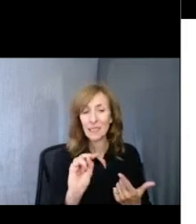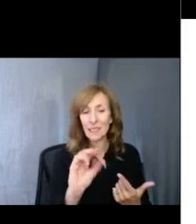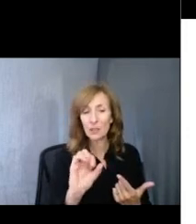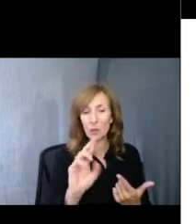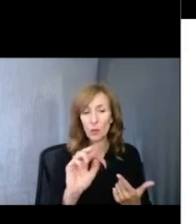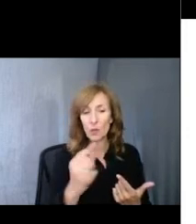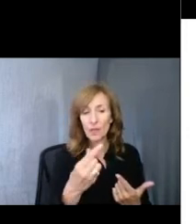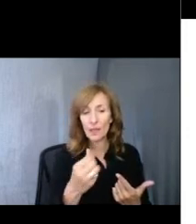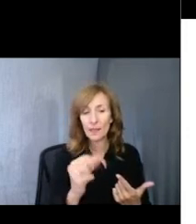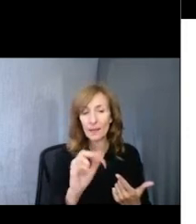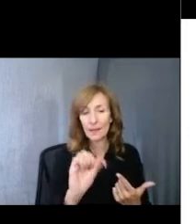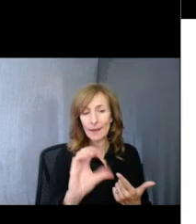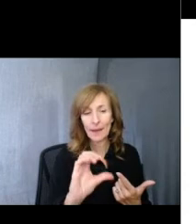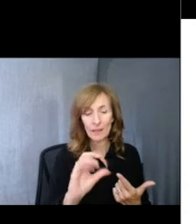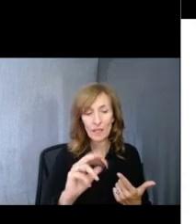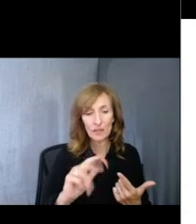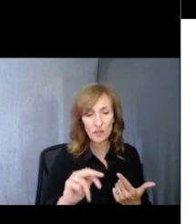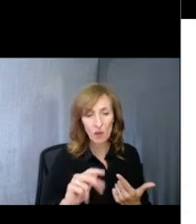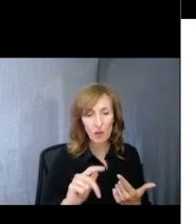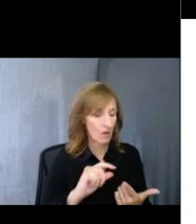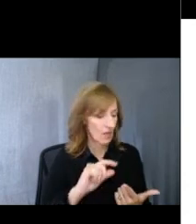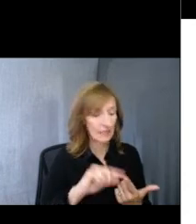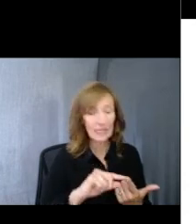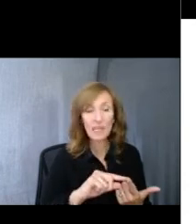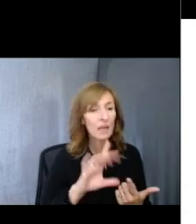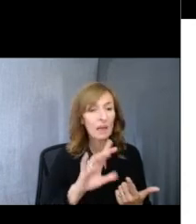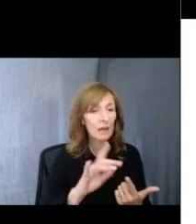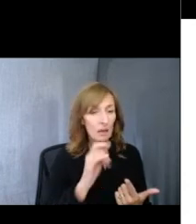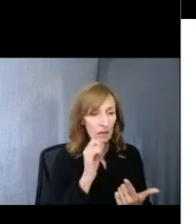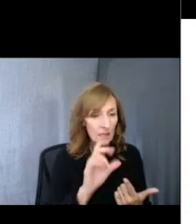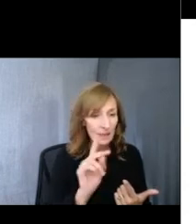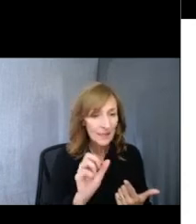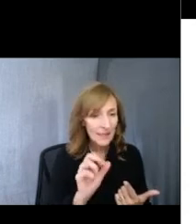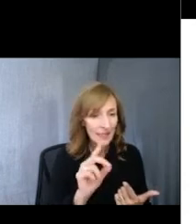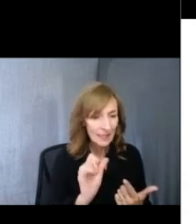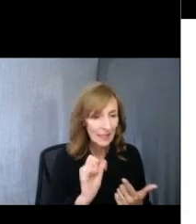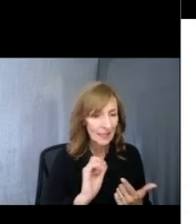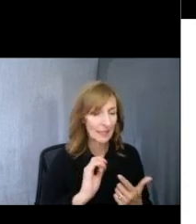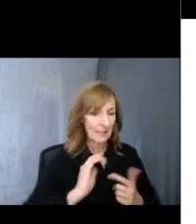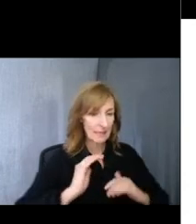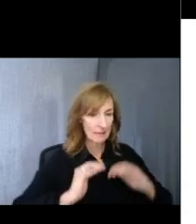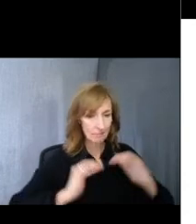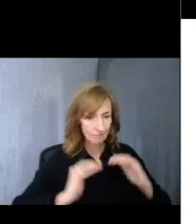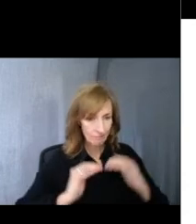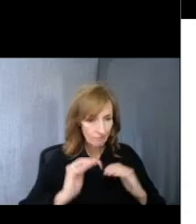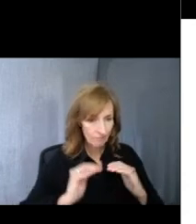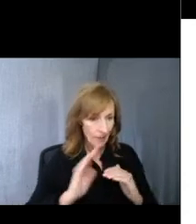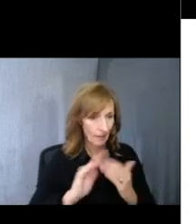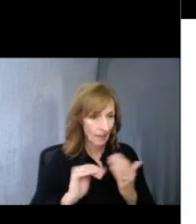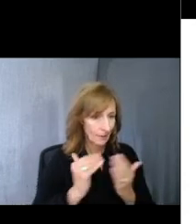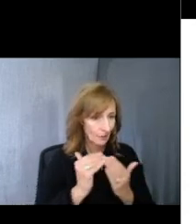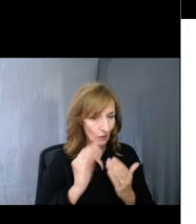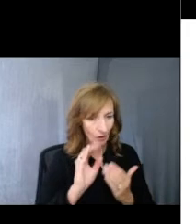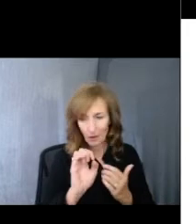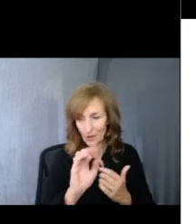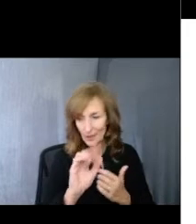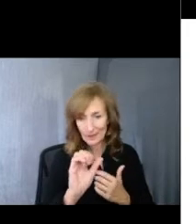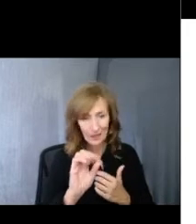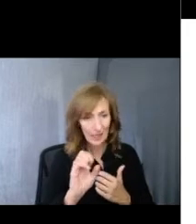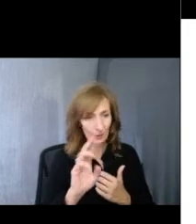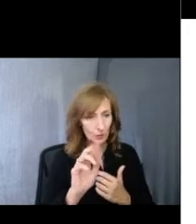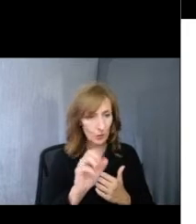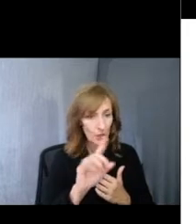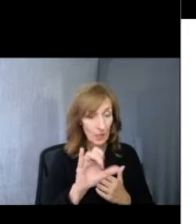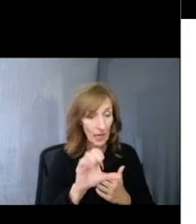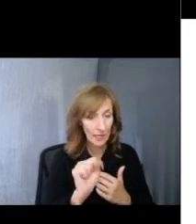chloride and potassium, for example, and so those are going to be present in the urine. And other organic compounds,